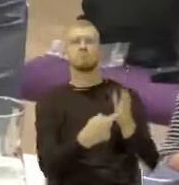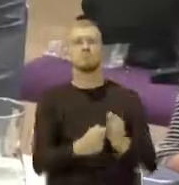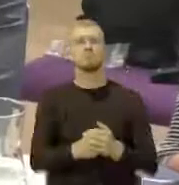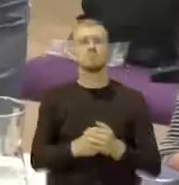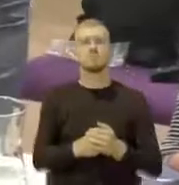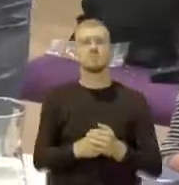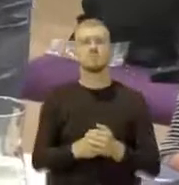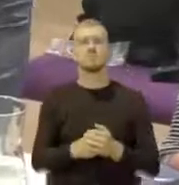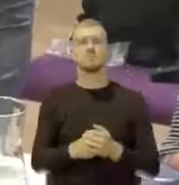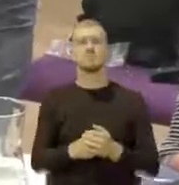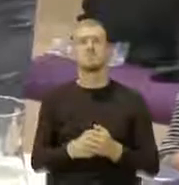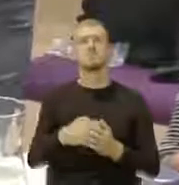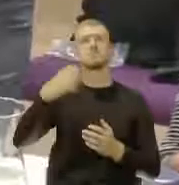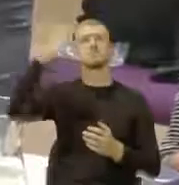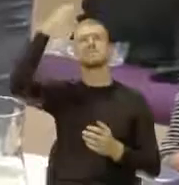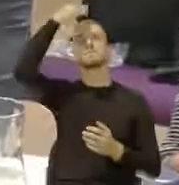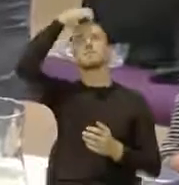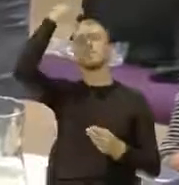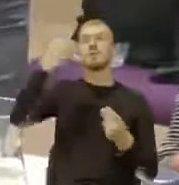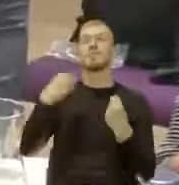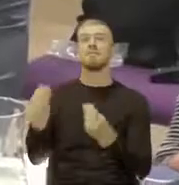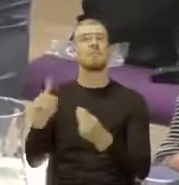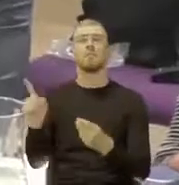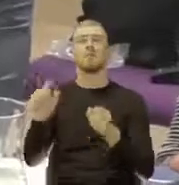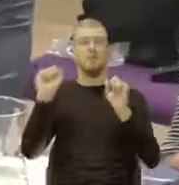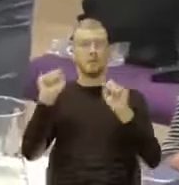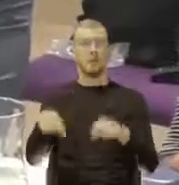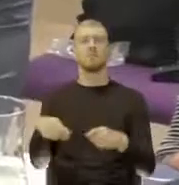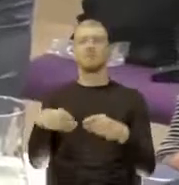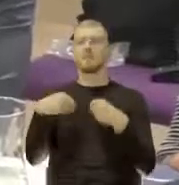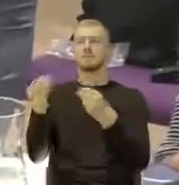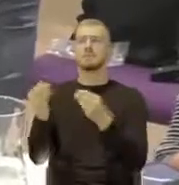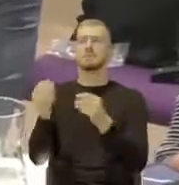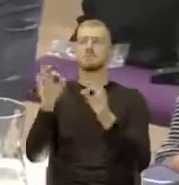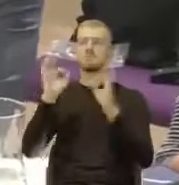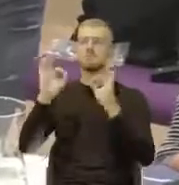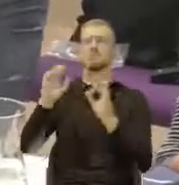rights, ensuring the conditions for fair and equitable